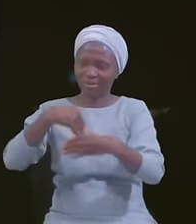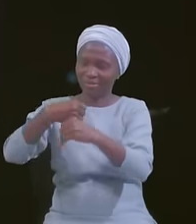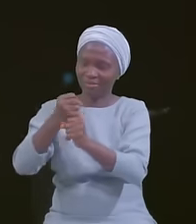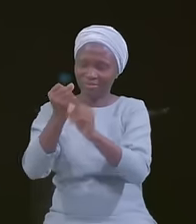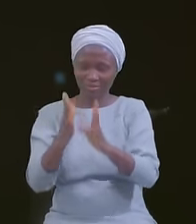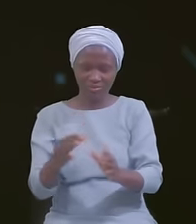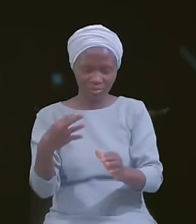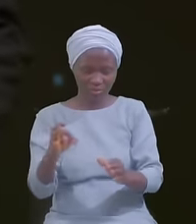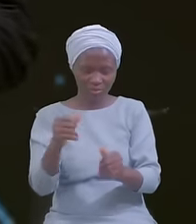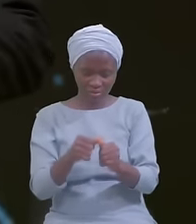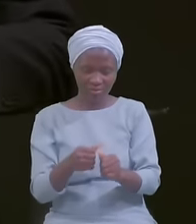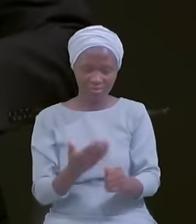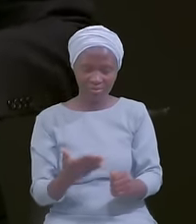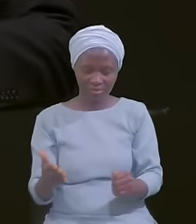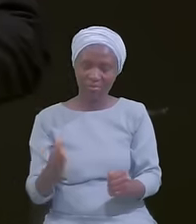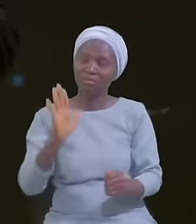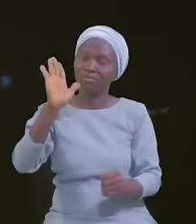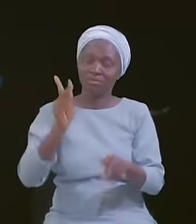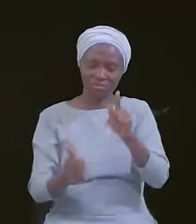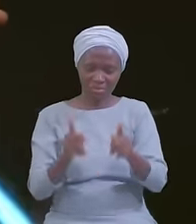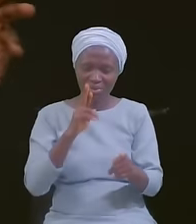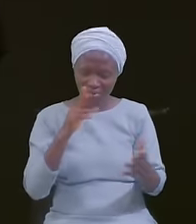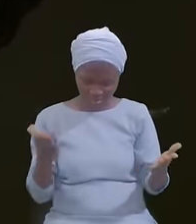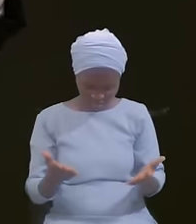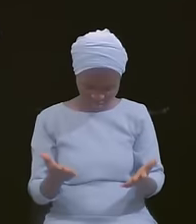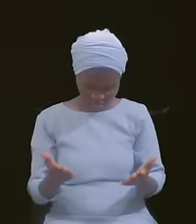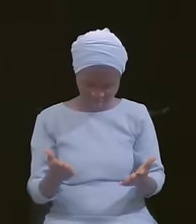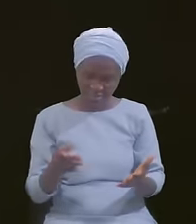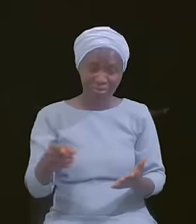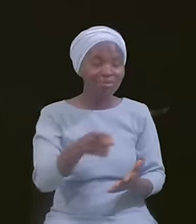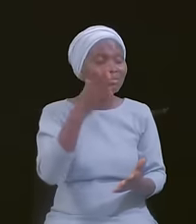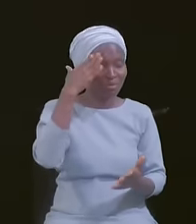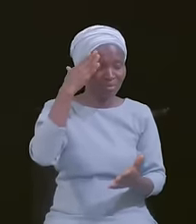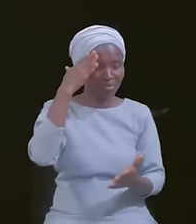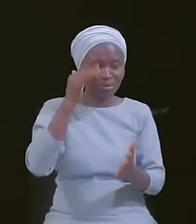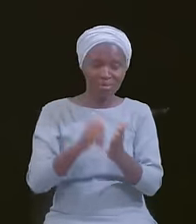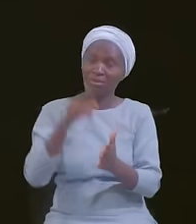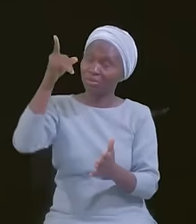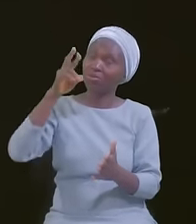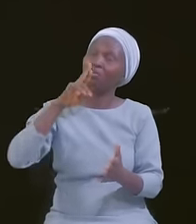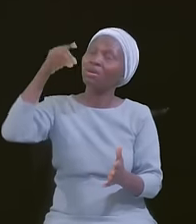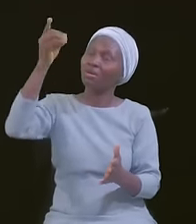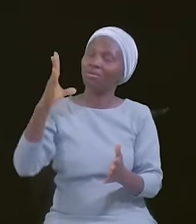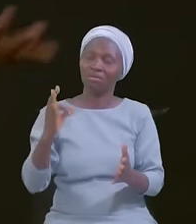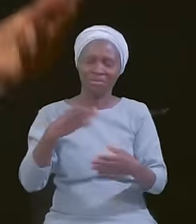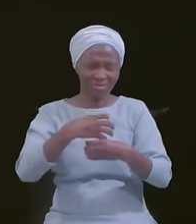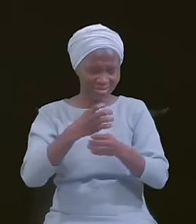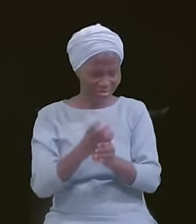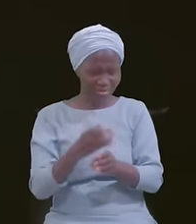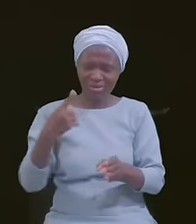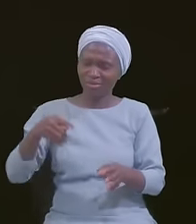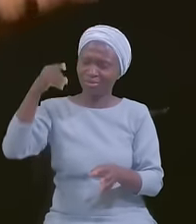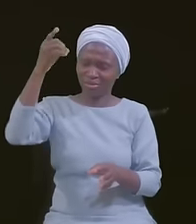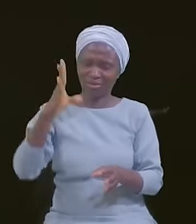of everything, your people are here. They know you are the God of creation, the God